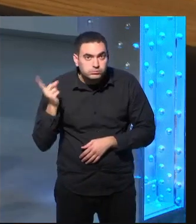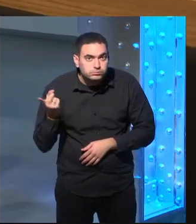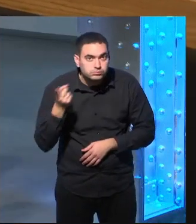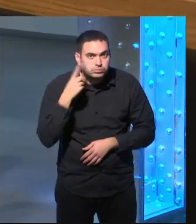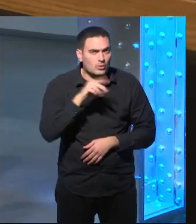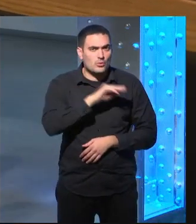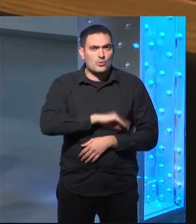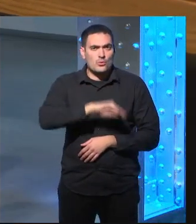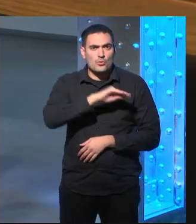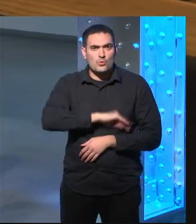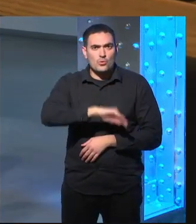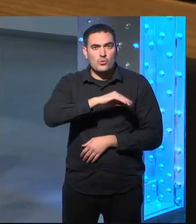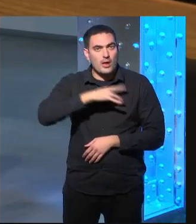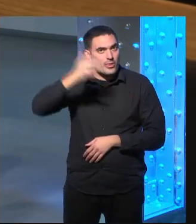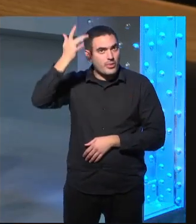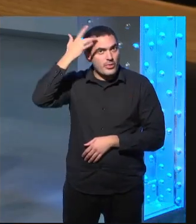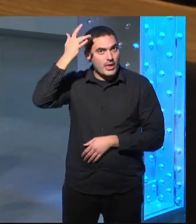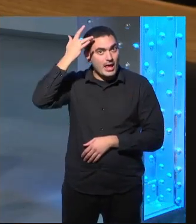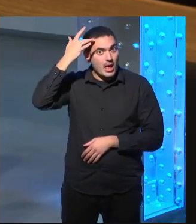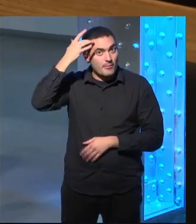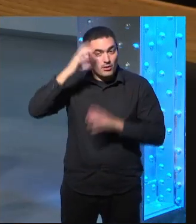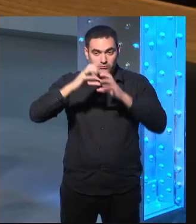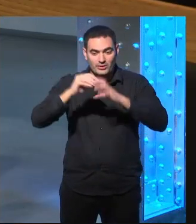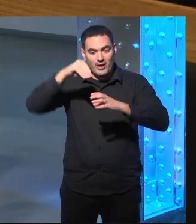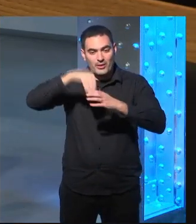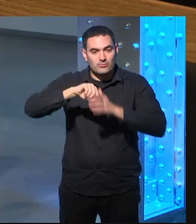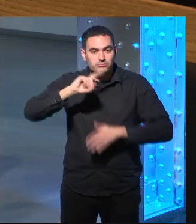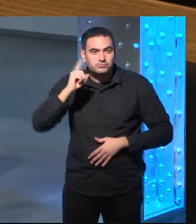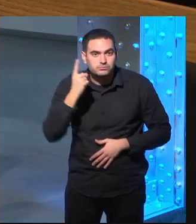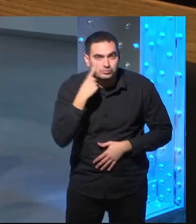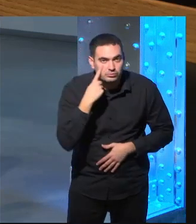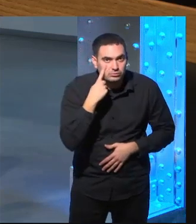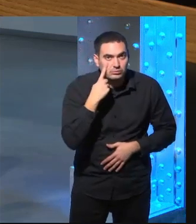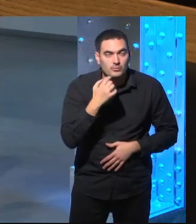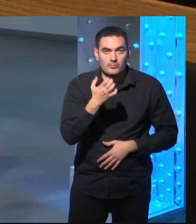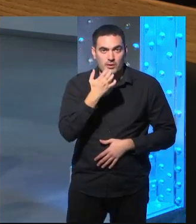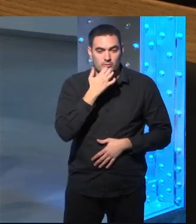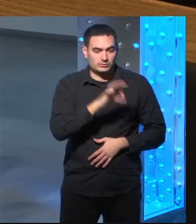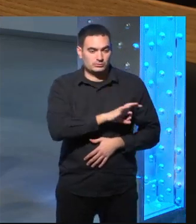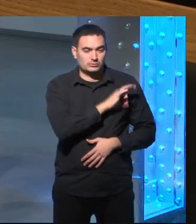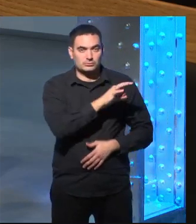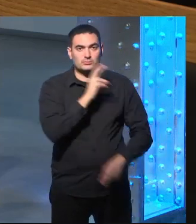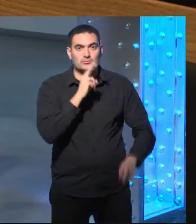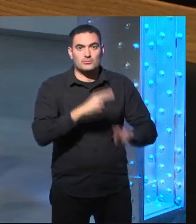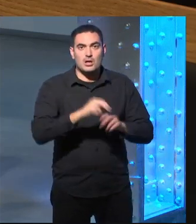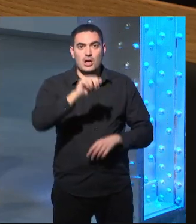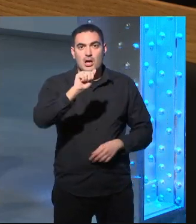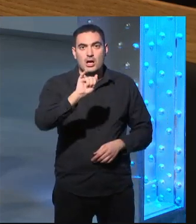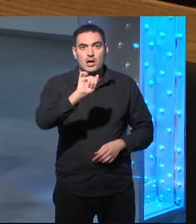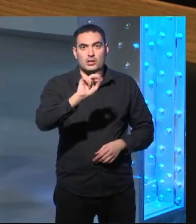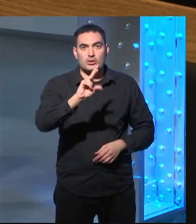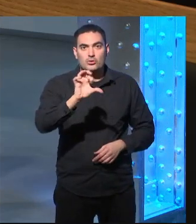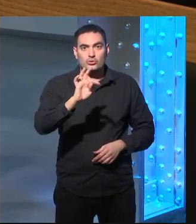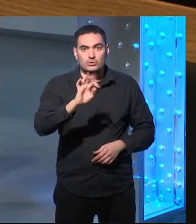the great amount of discoveries that have been made within our brains. We have Este, for instance, one of the